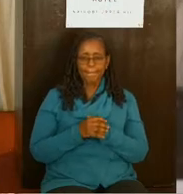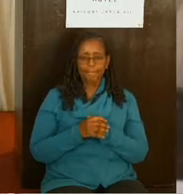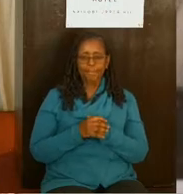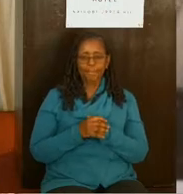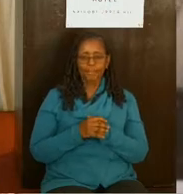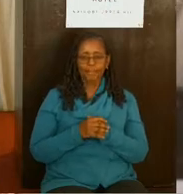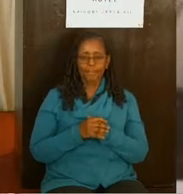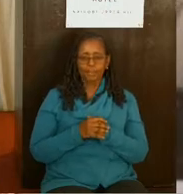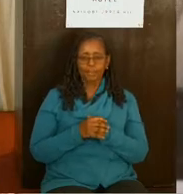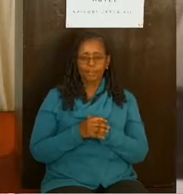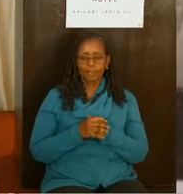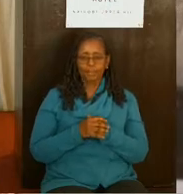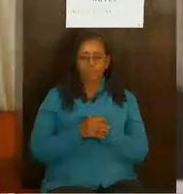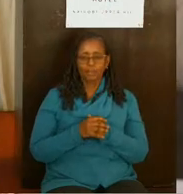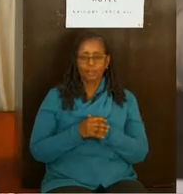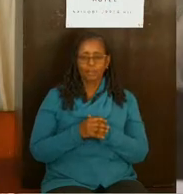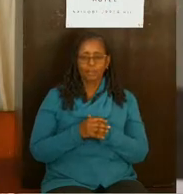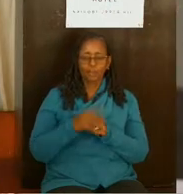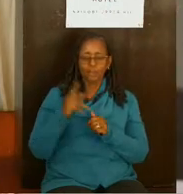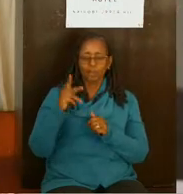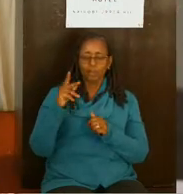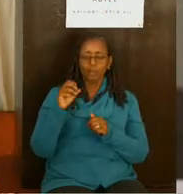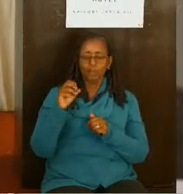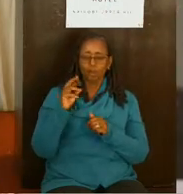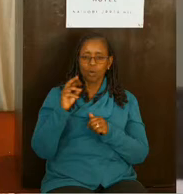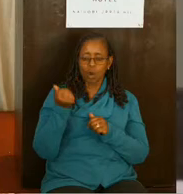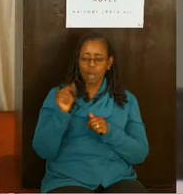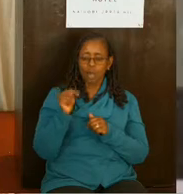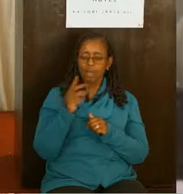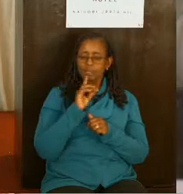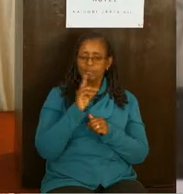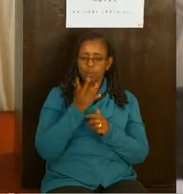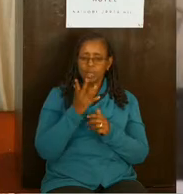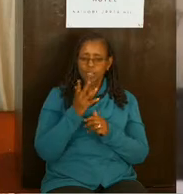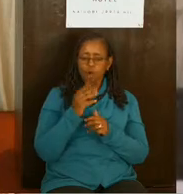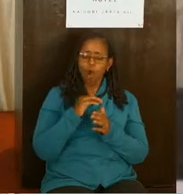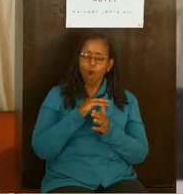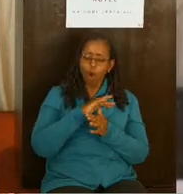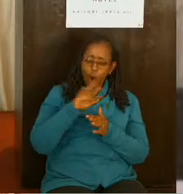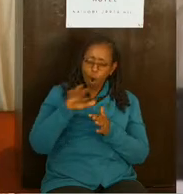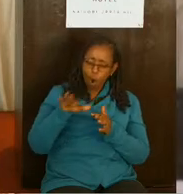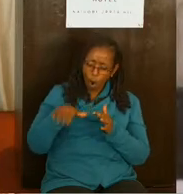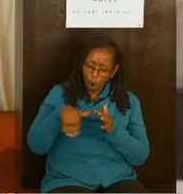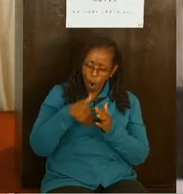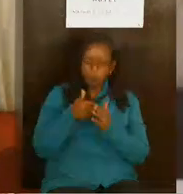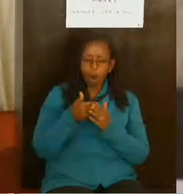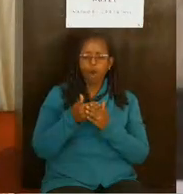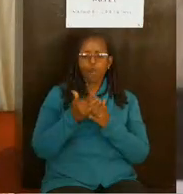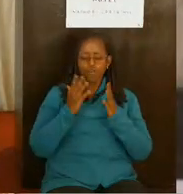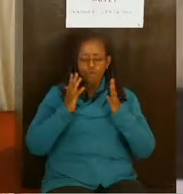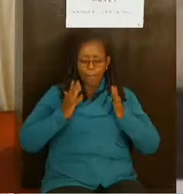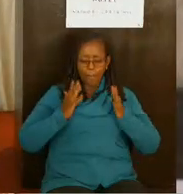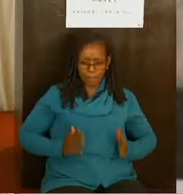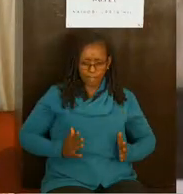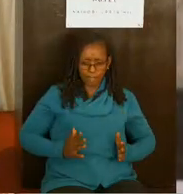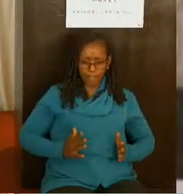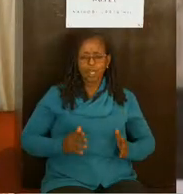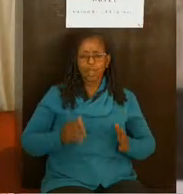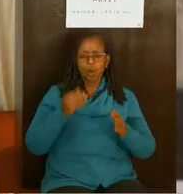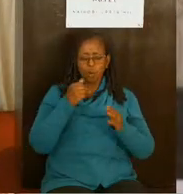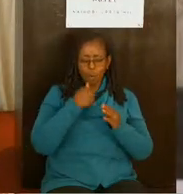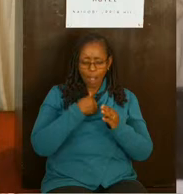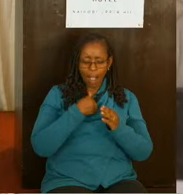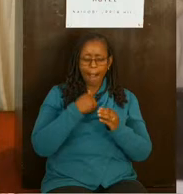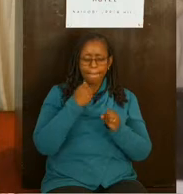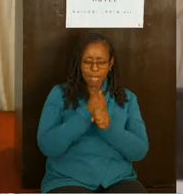in the Quran Allah says all mankind we created you from a single pair of male and